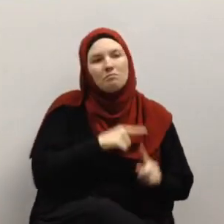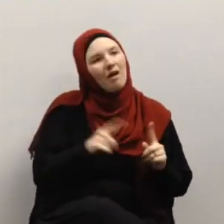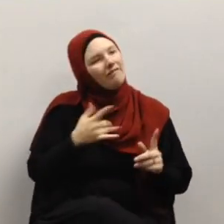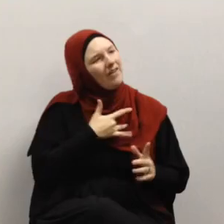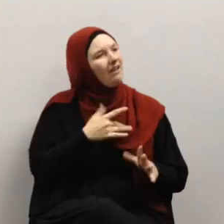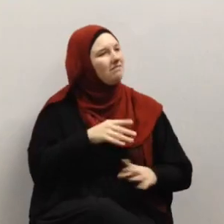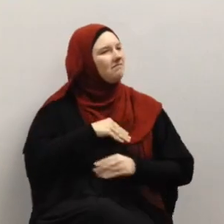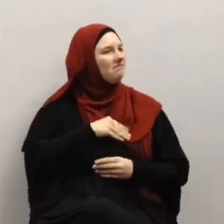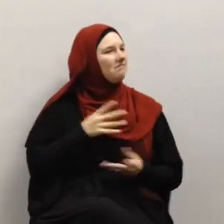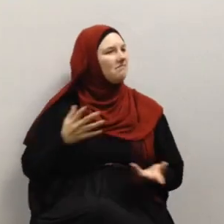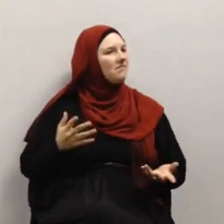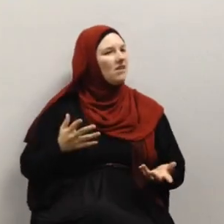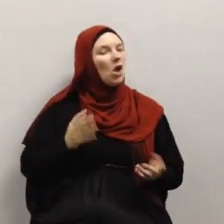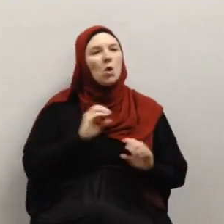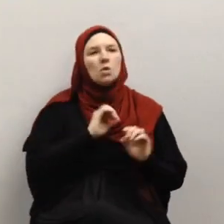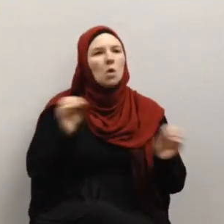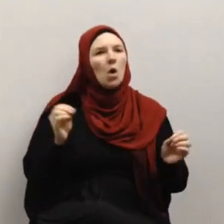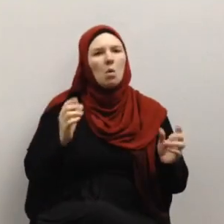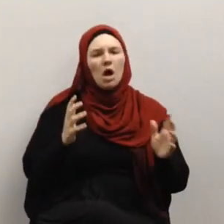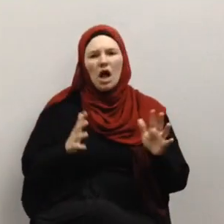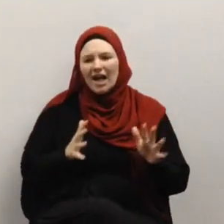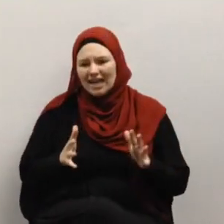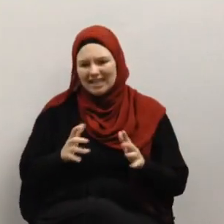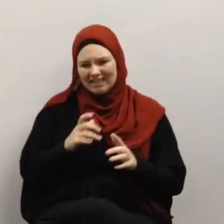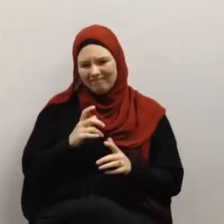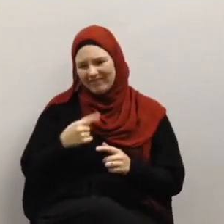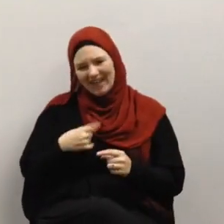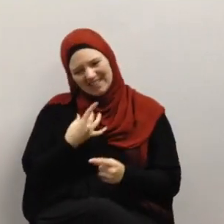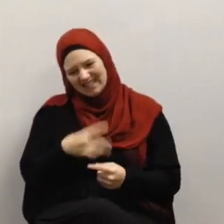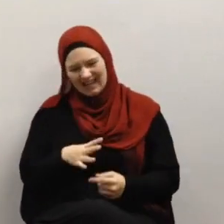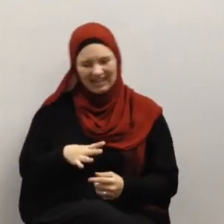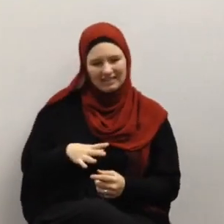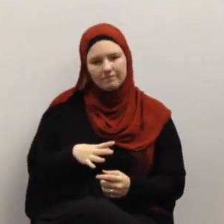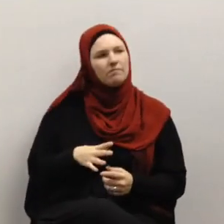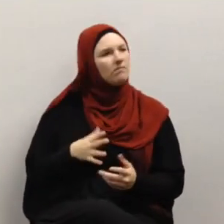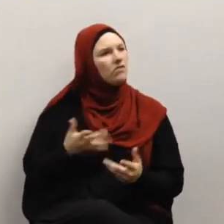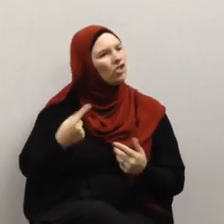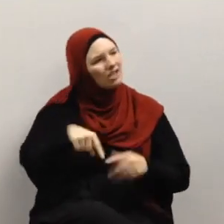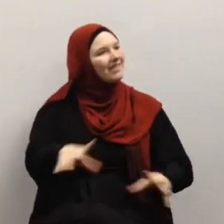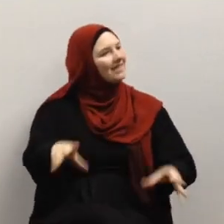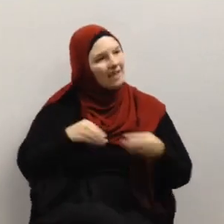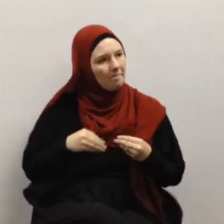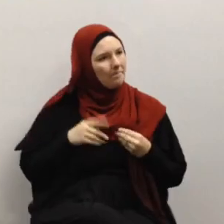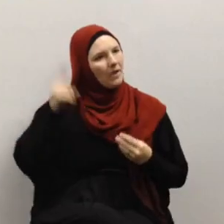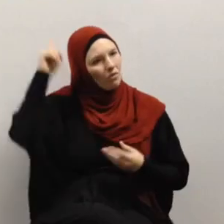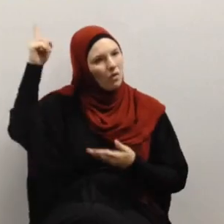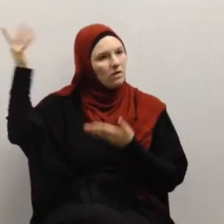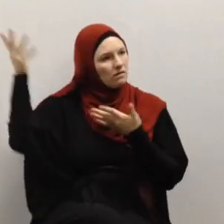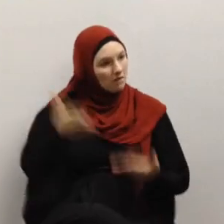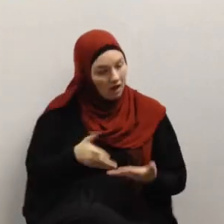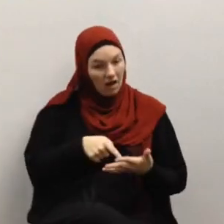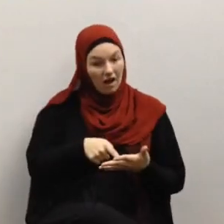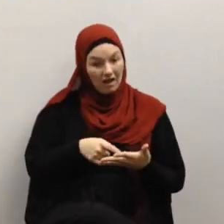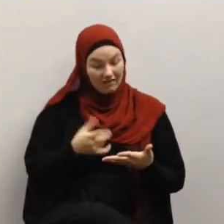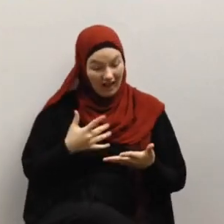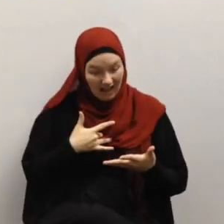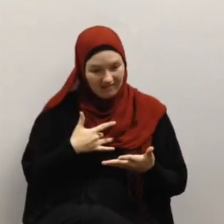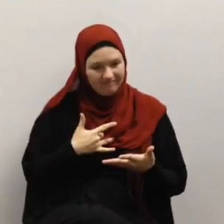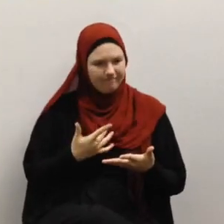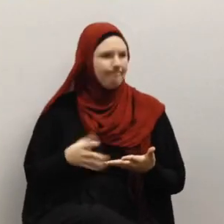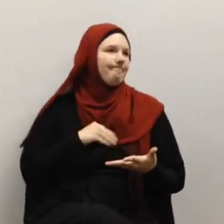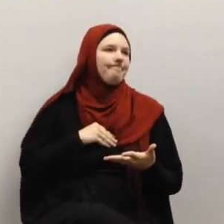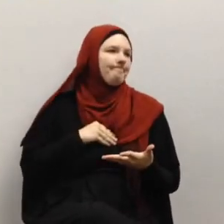no hesitation, no second guessing. You just take what Allah says. As far